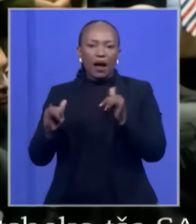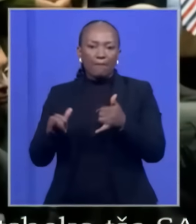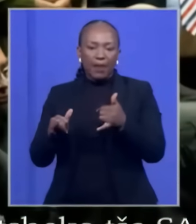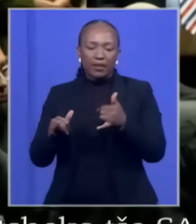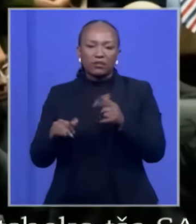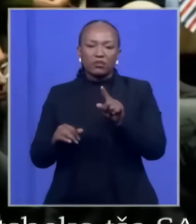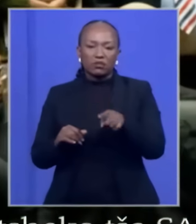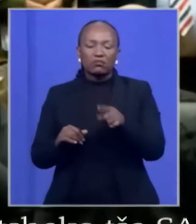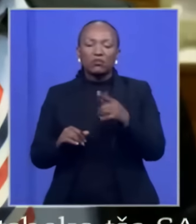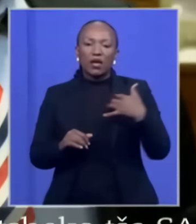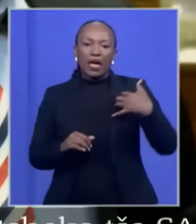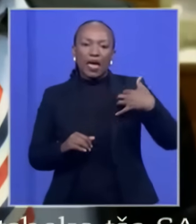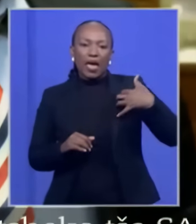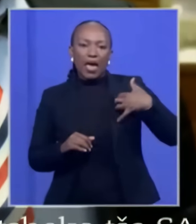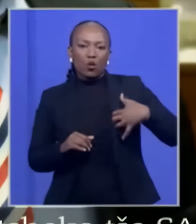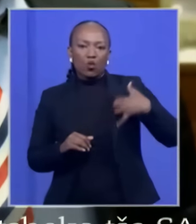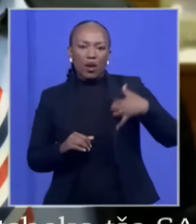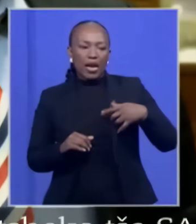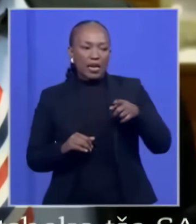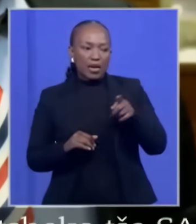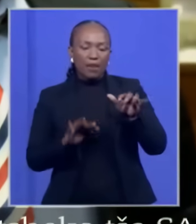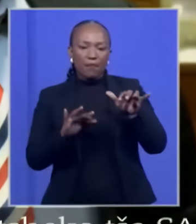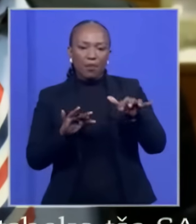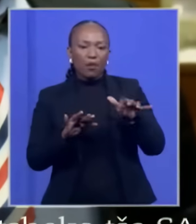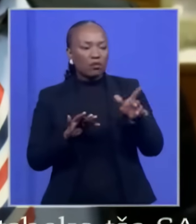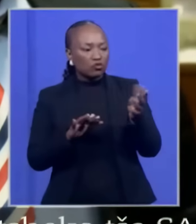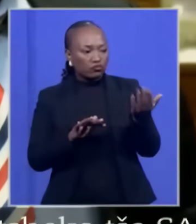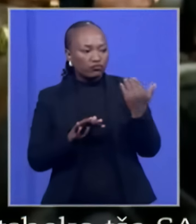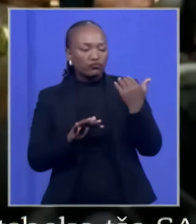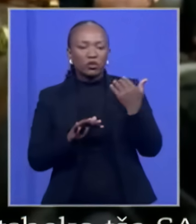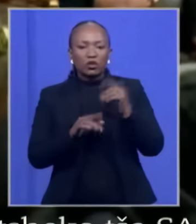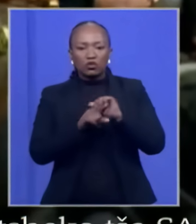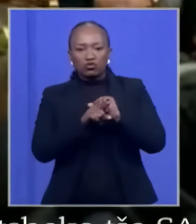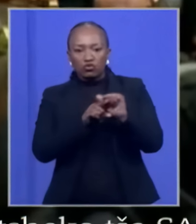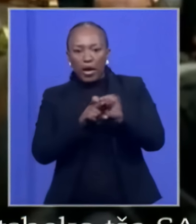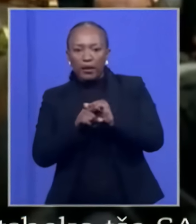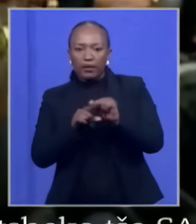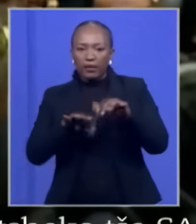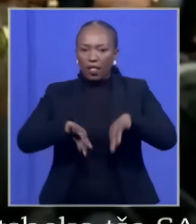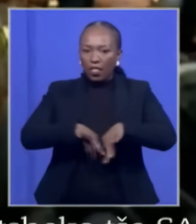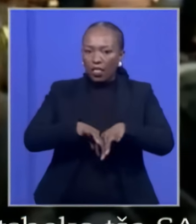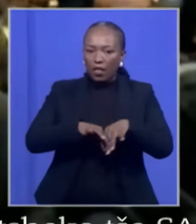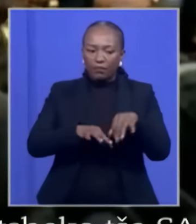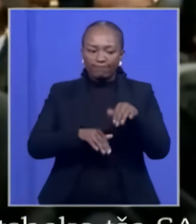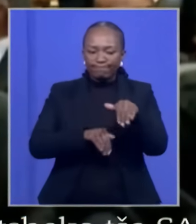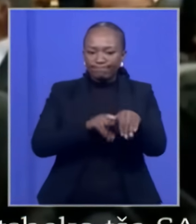bašomi ba ka Ekurhuleni ba go topela ditlakala dithuthuthu tša mabele a mararo.